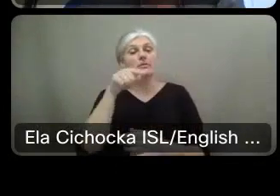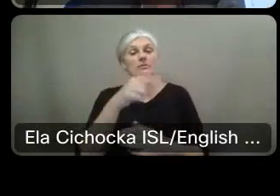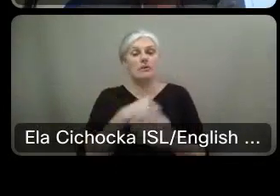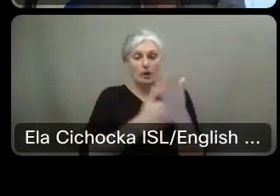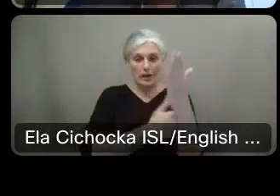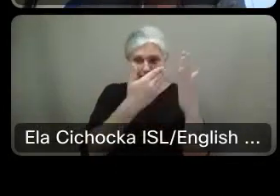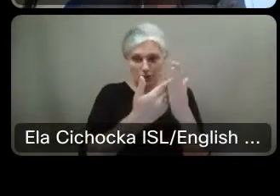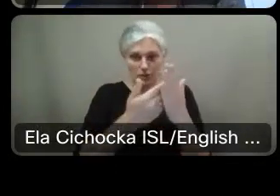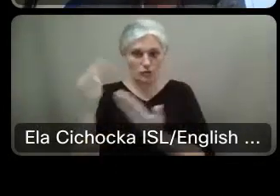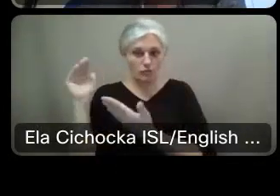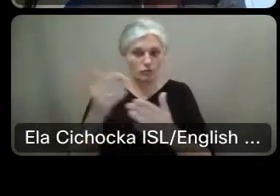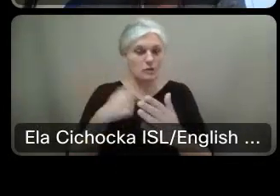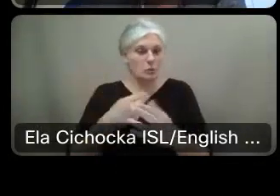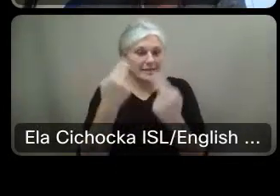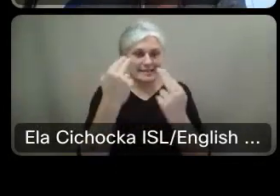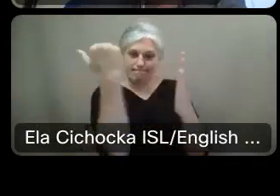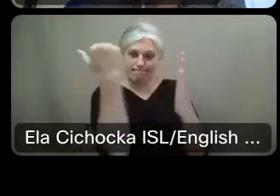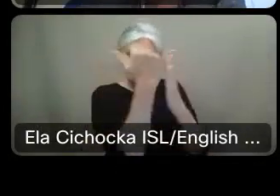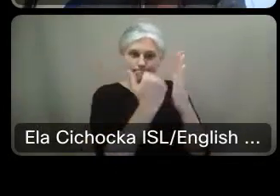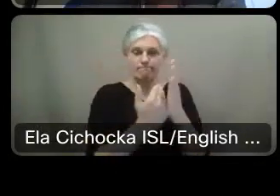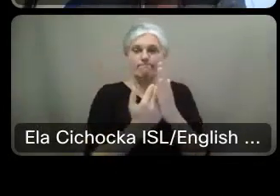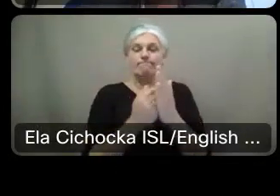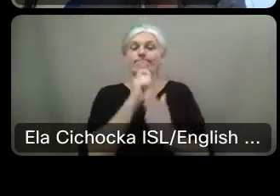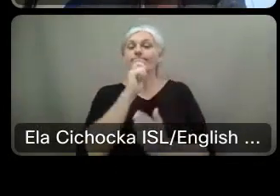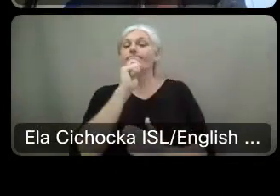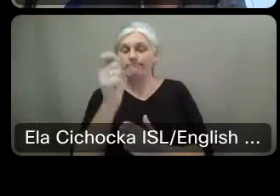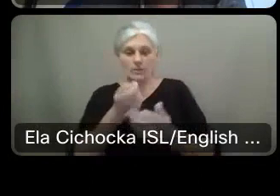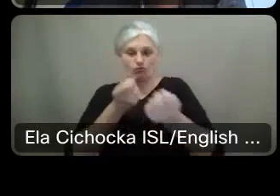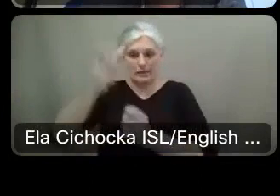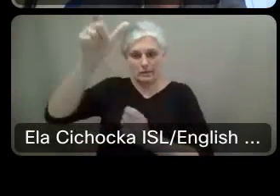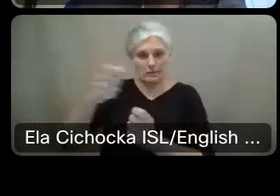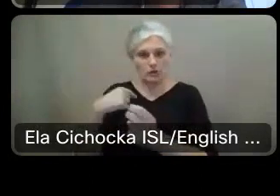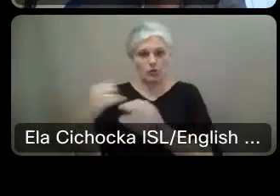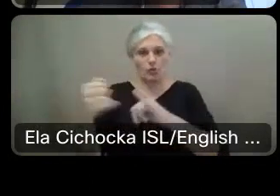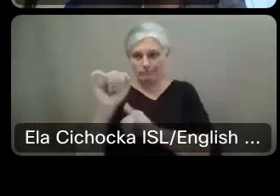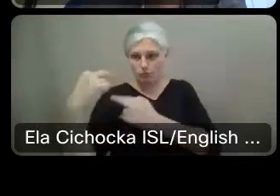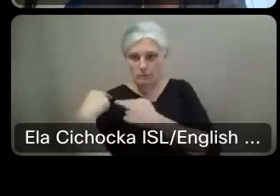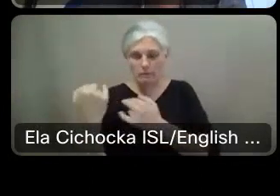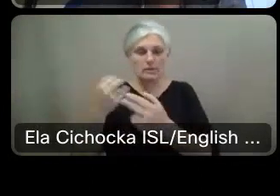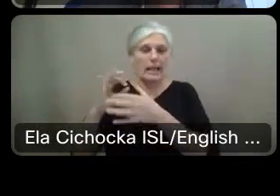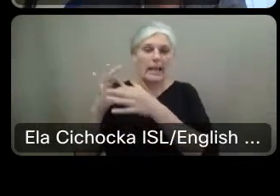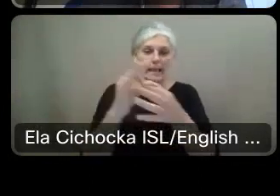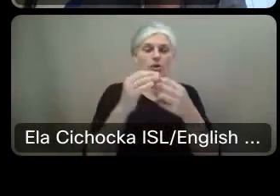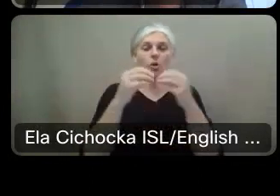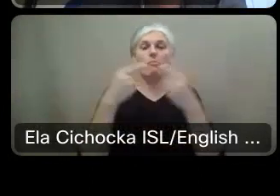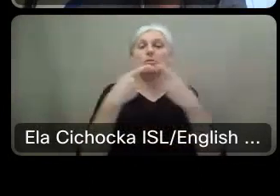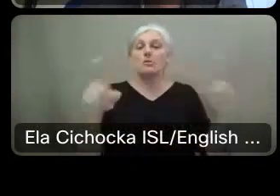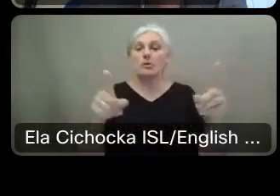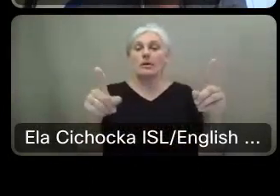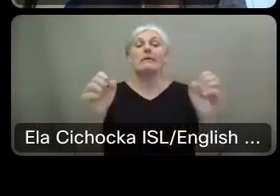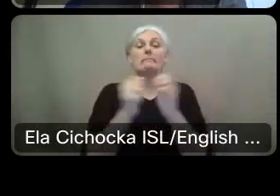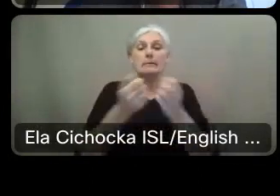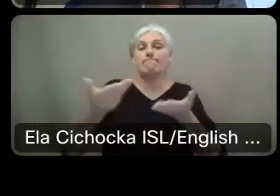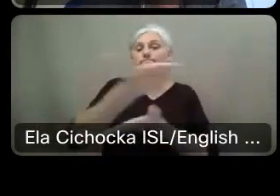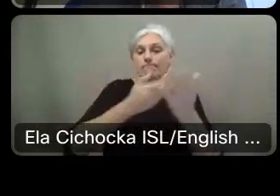legislation introduces the requirement to notify the regulator. So our responsibilities around open disclosure, having the meetings, and